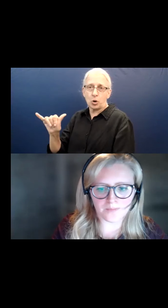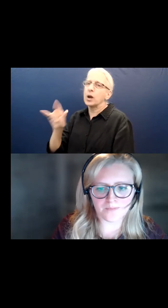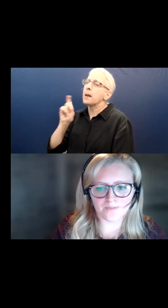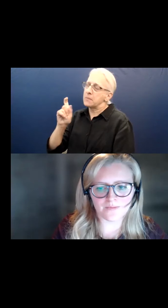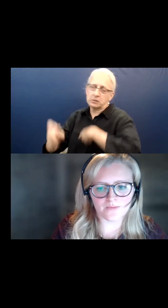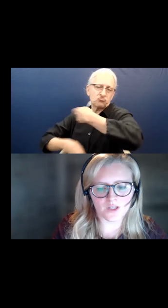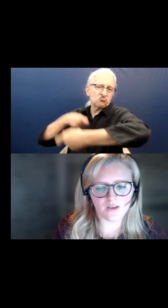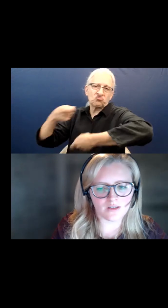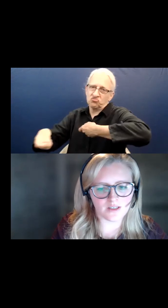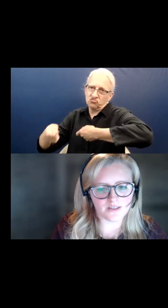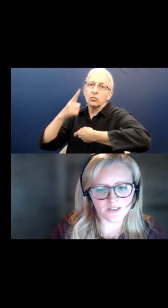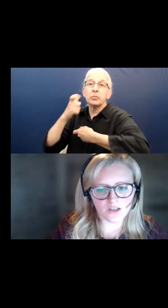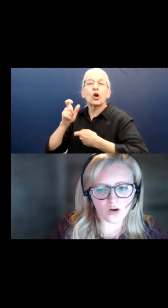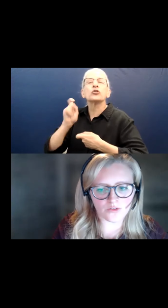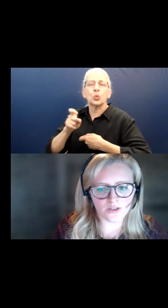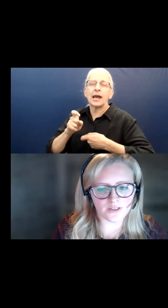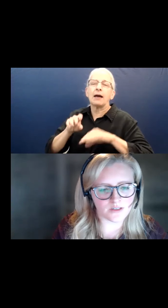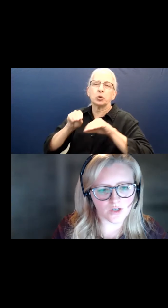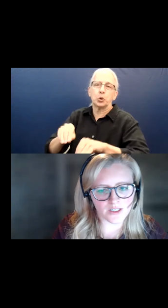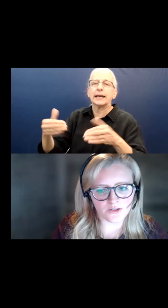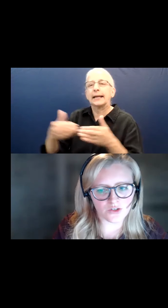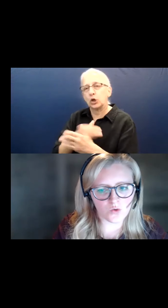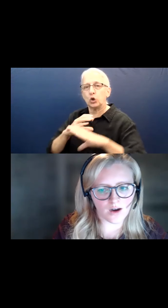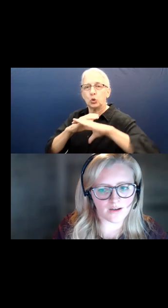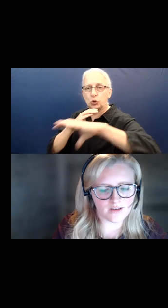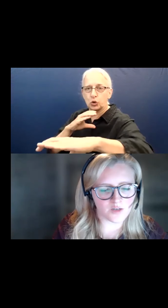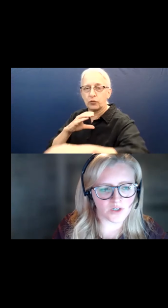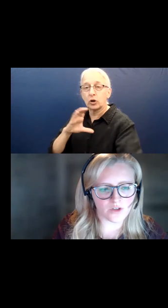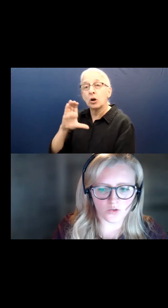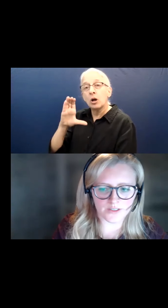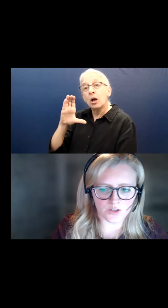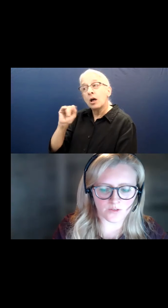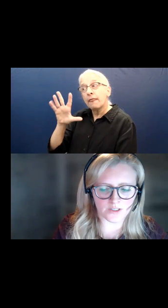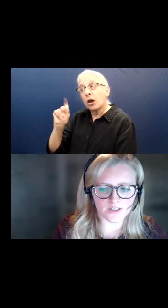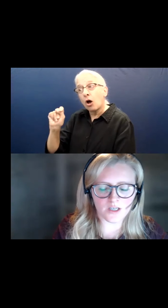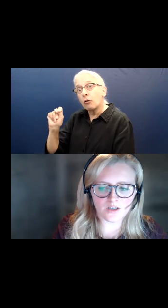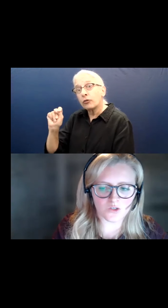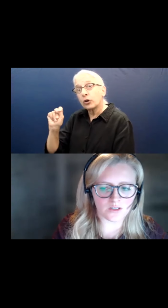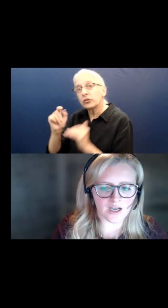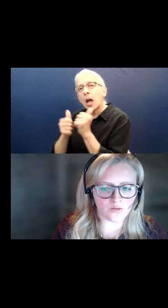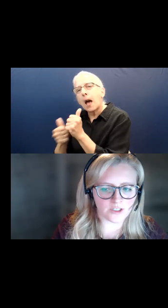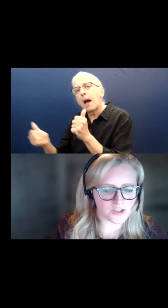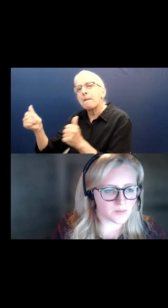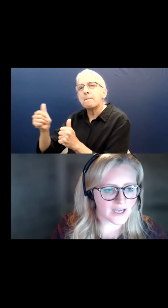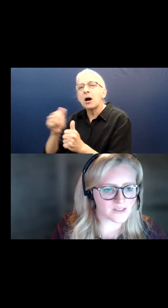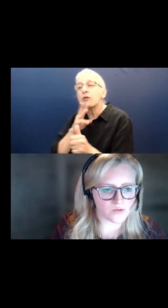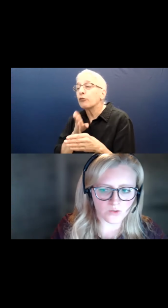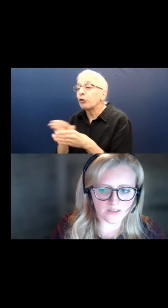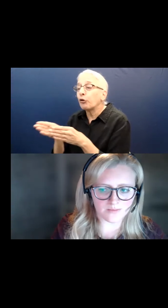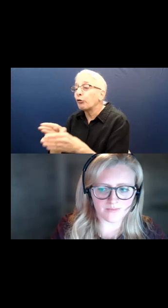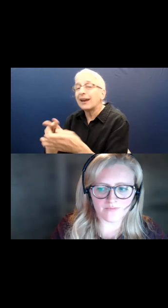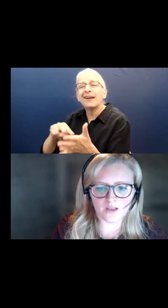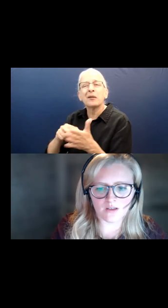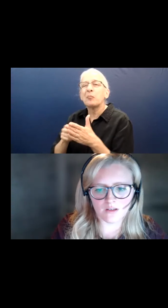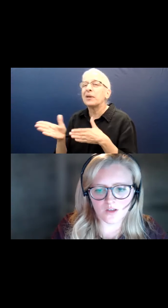pipe. The existing culvert is located too high above the creek surface to allow fish to pass through